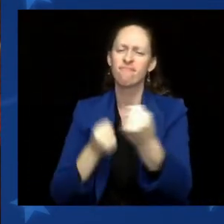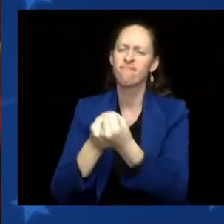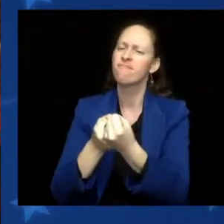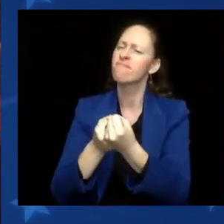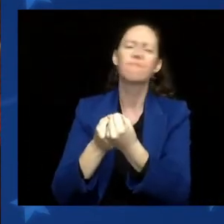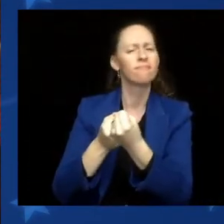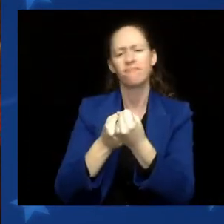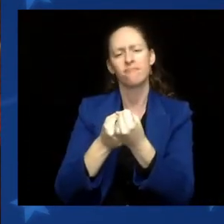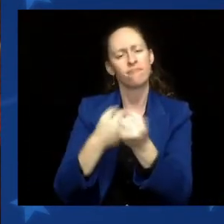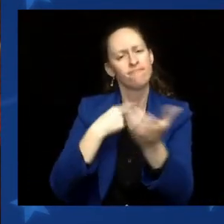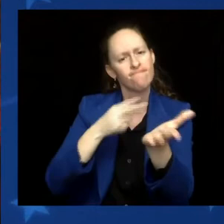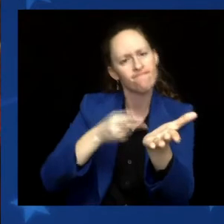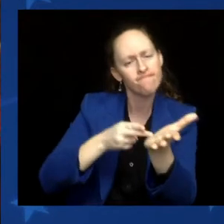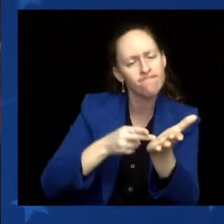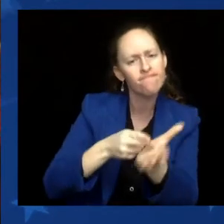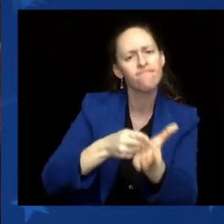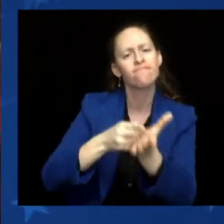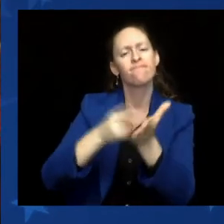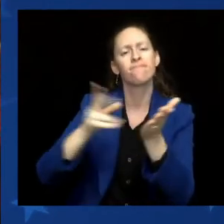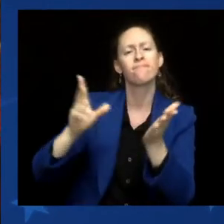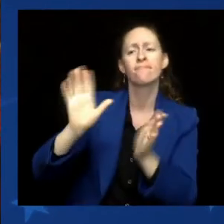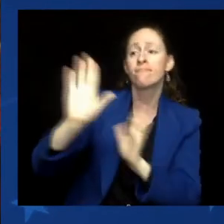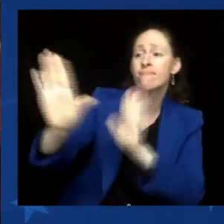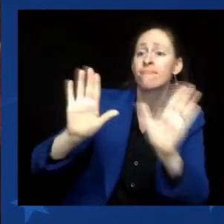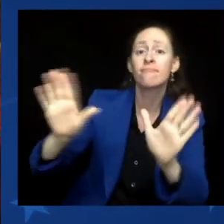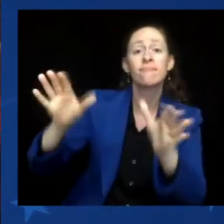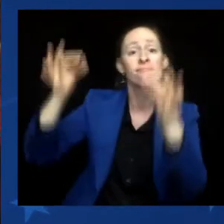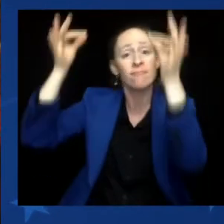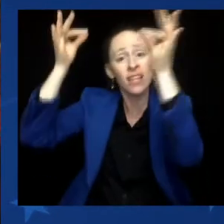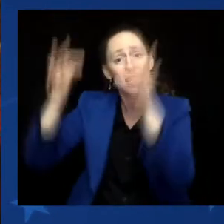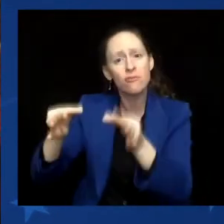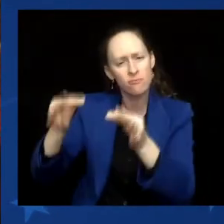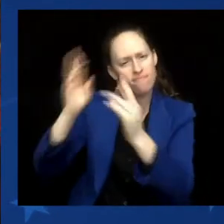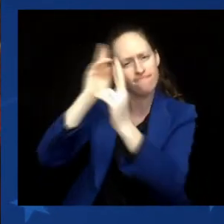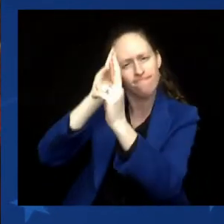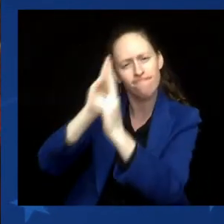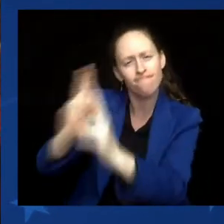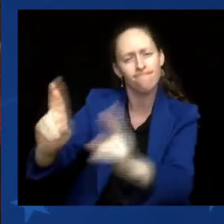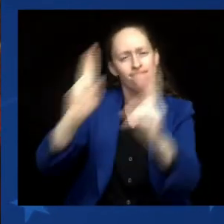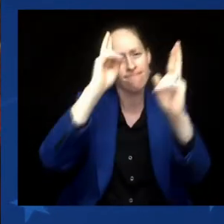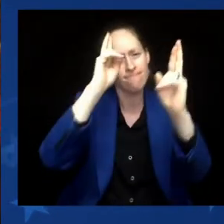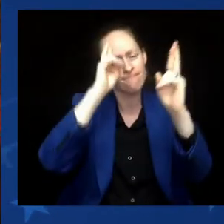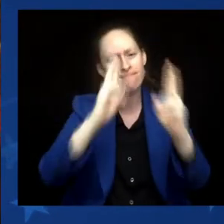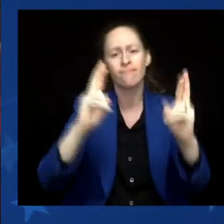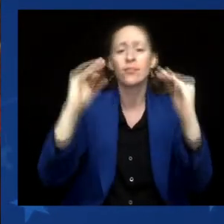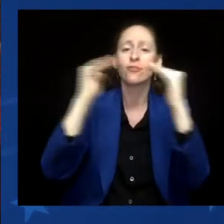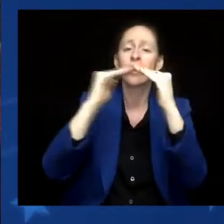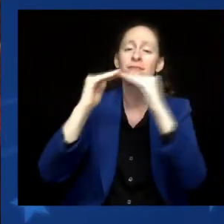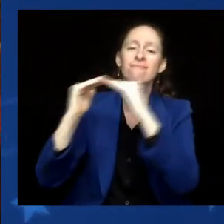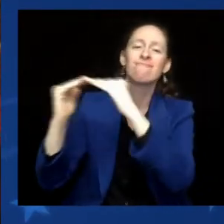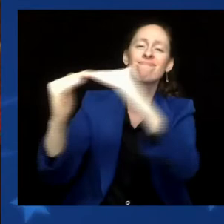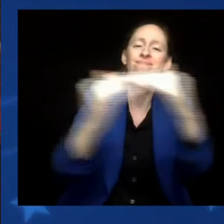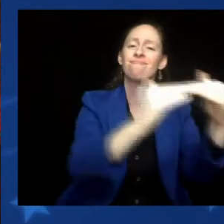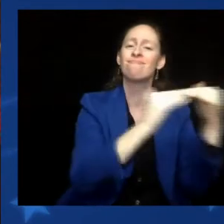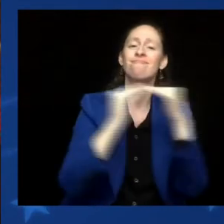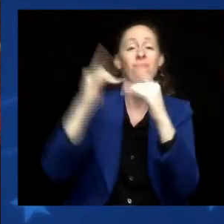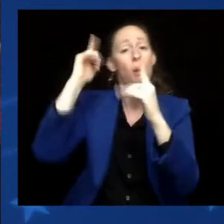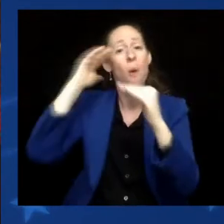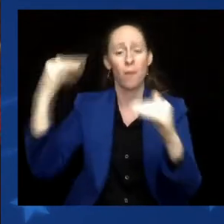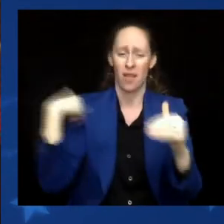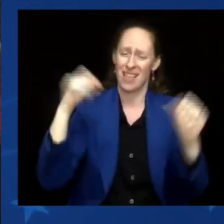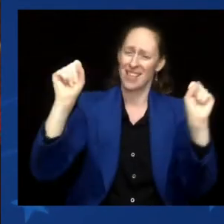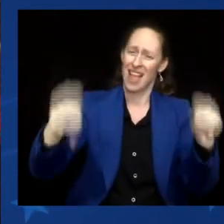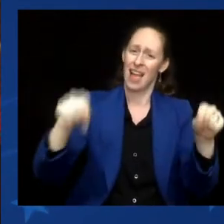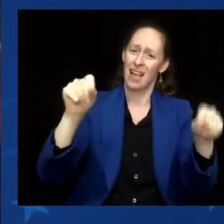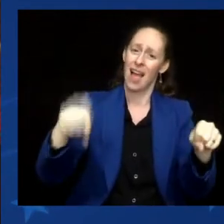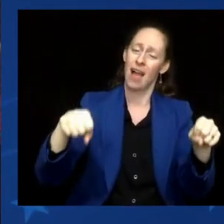others. Patriotism, liberty, justice for all, hope, possibilities. We are still, at our core, a democracy.